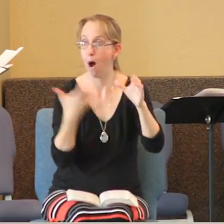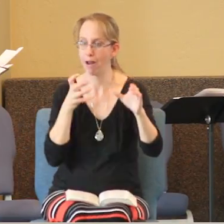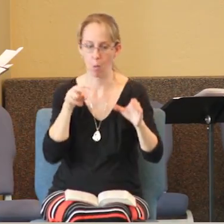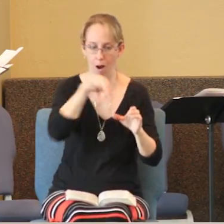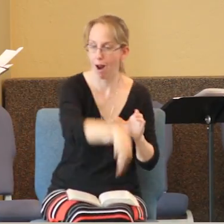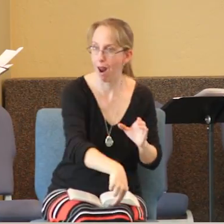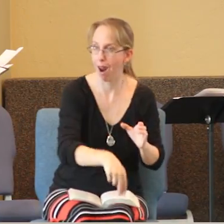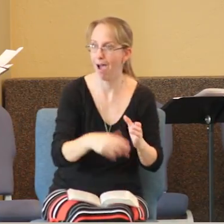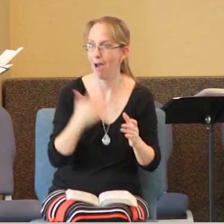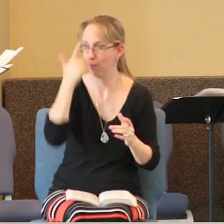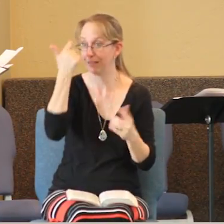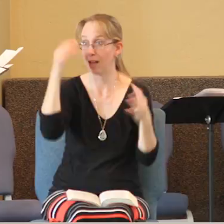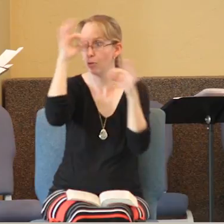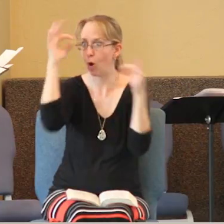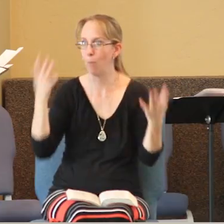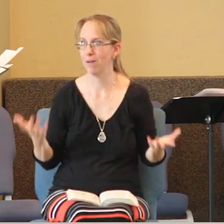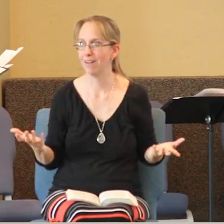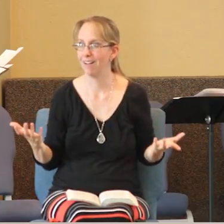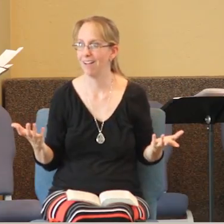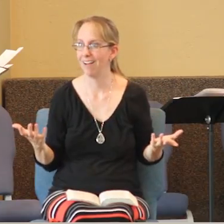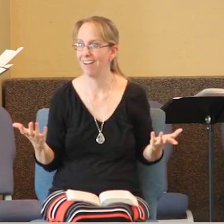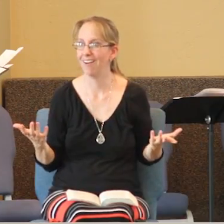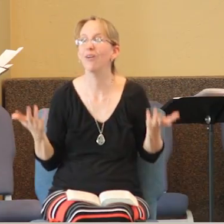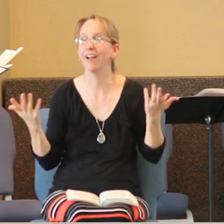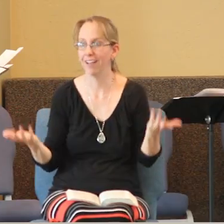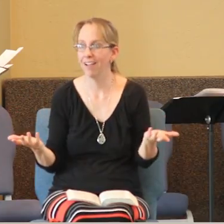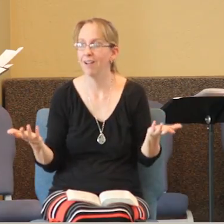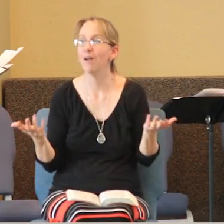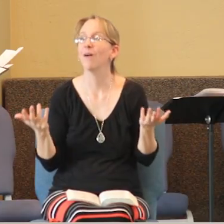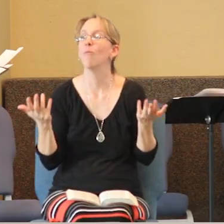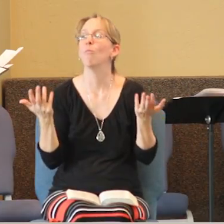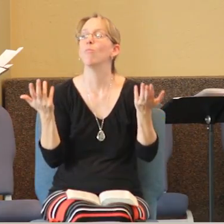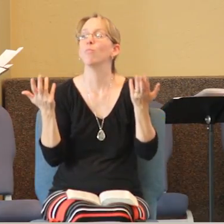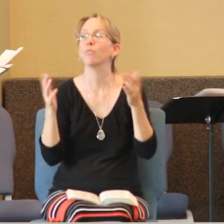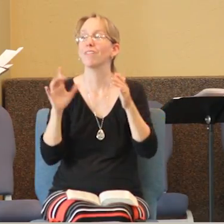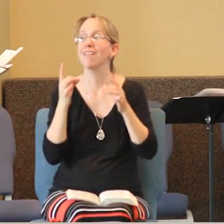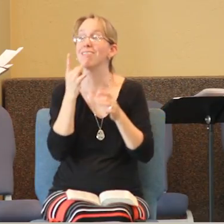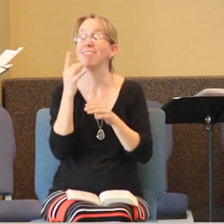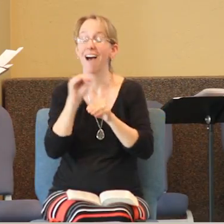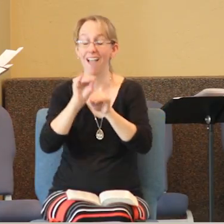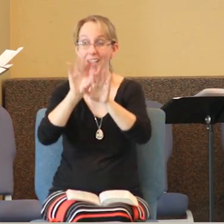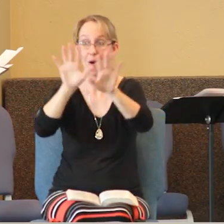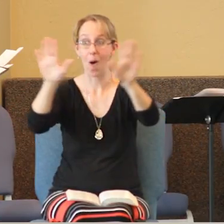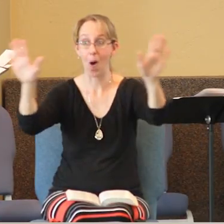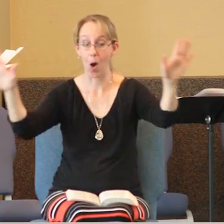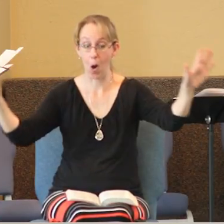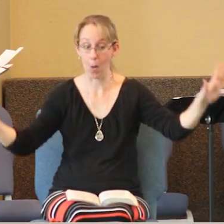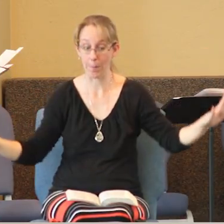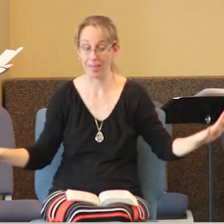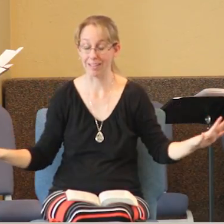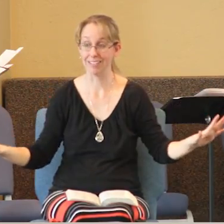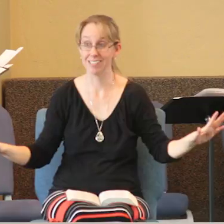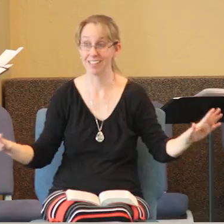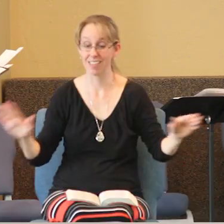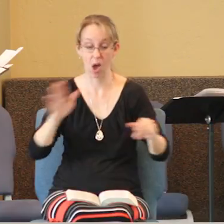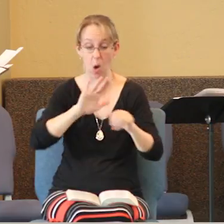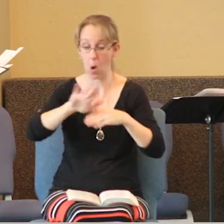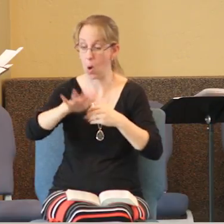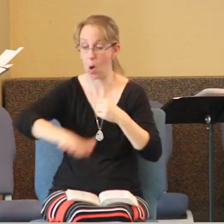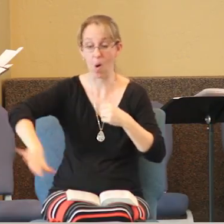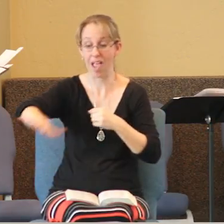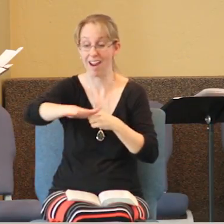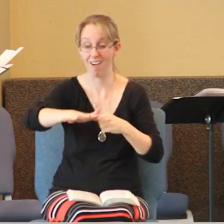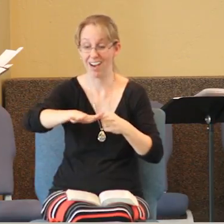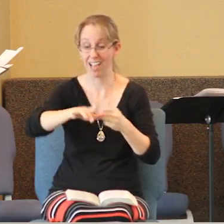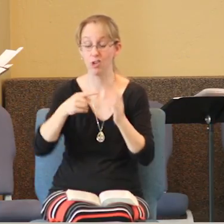50-foot hole because I was ignorant. See, light opens the